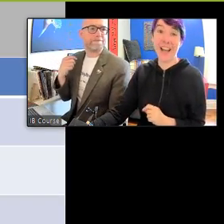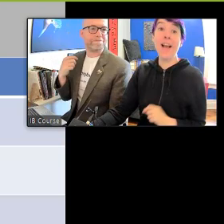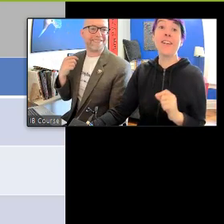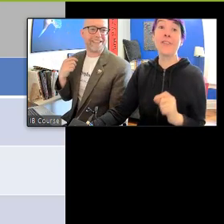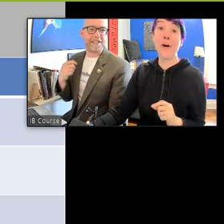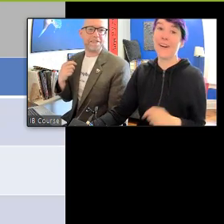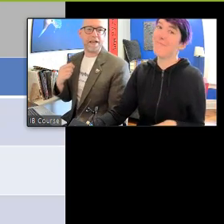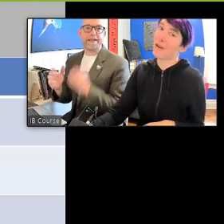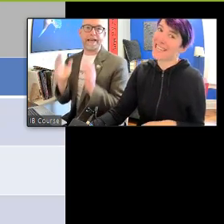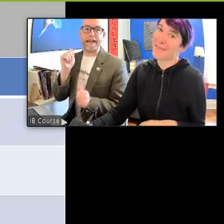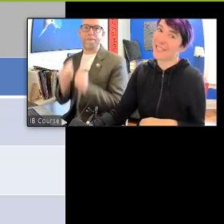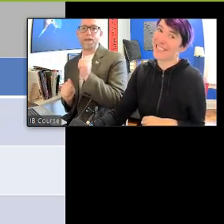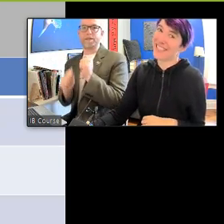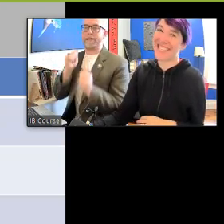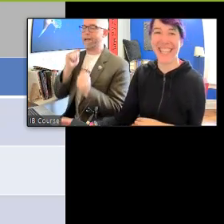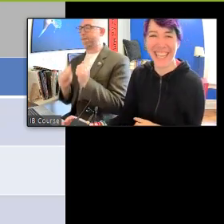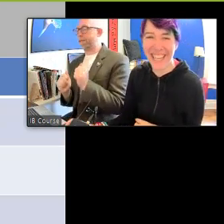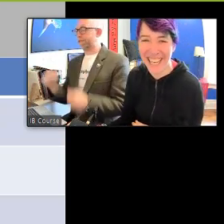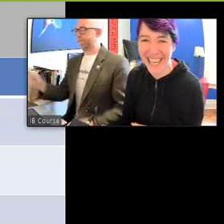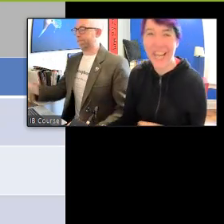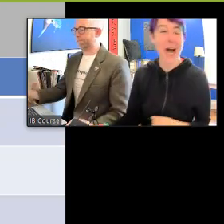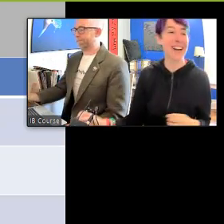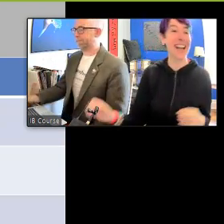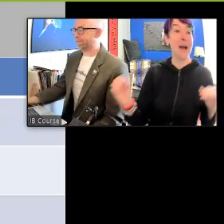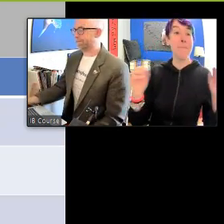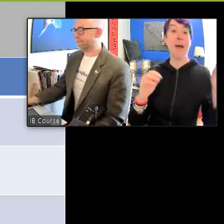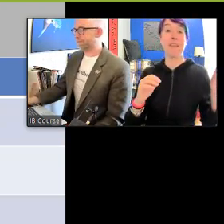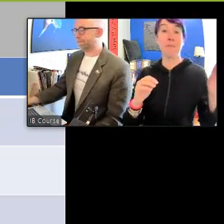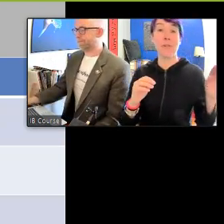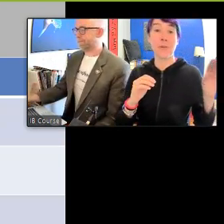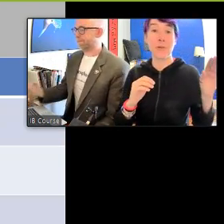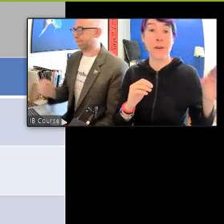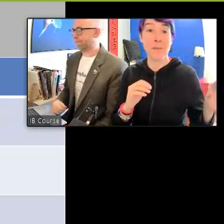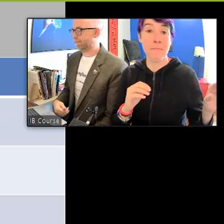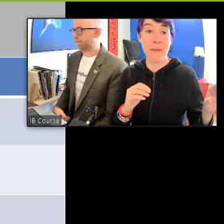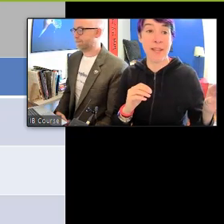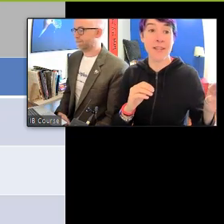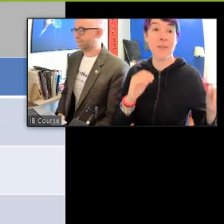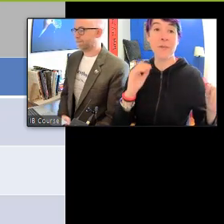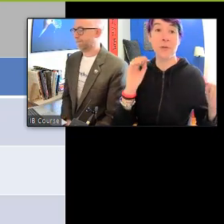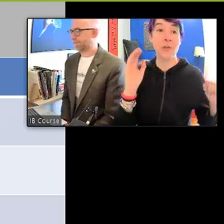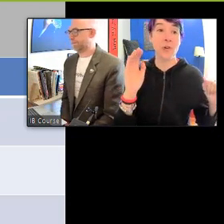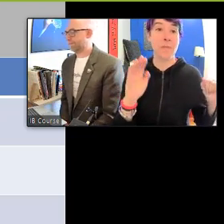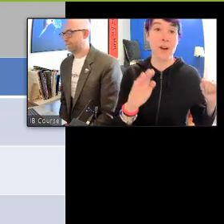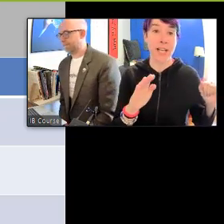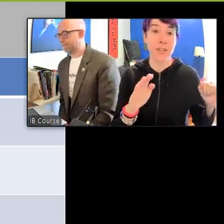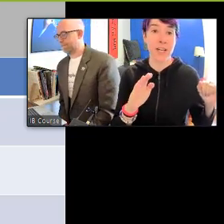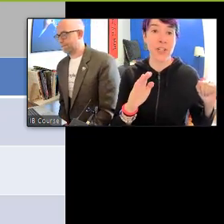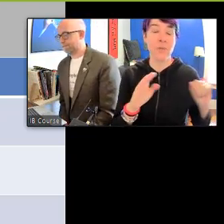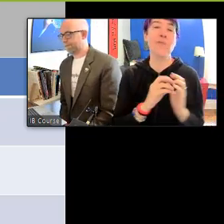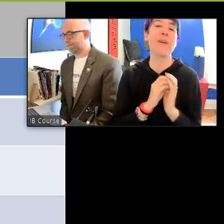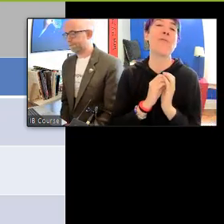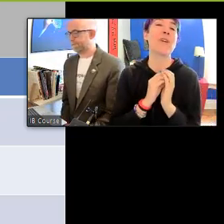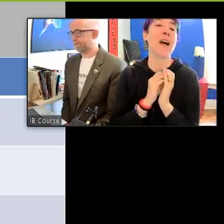Yay. So, more tables. Okay, mammoth. We told you a story about mammoths. We told you a story about ice